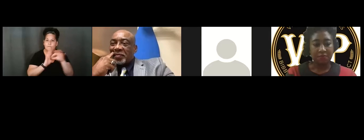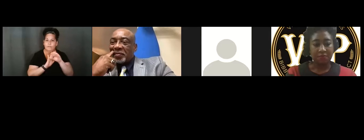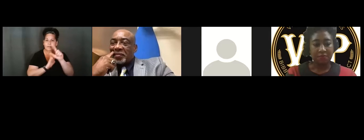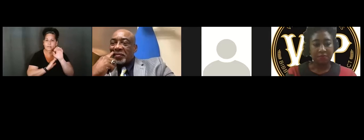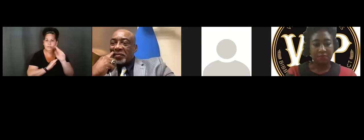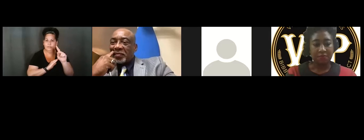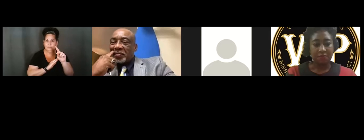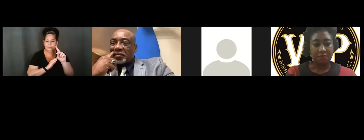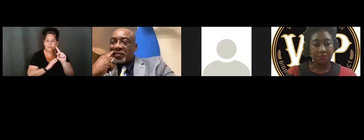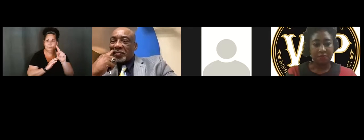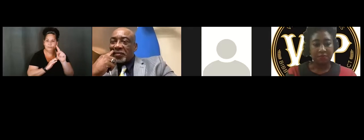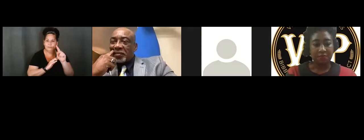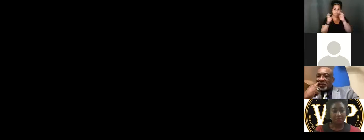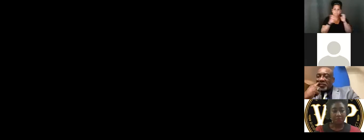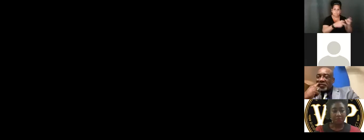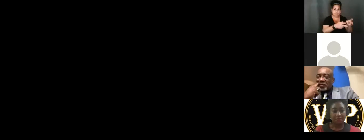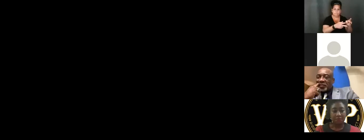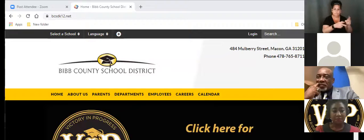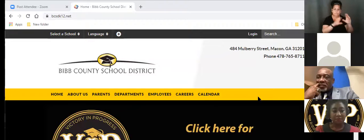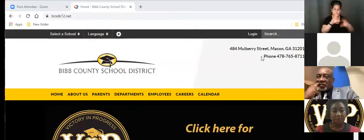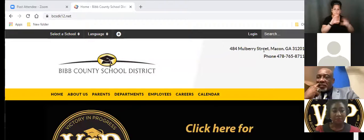you will have it.